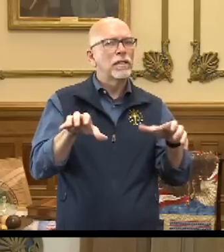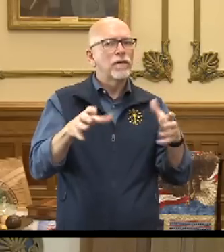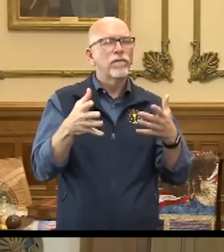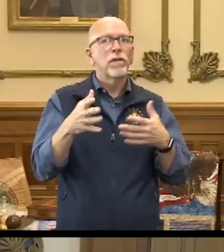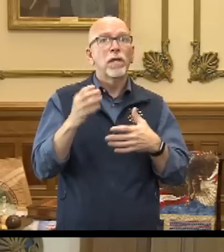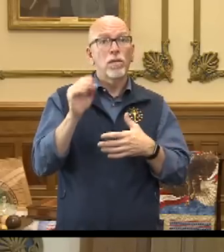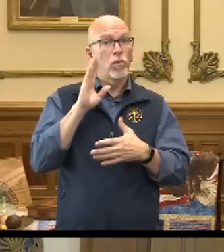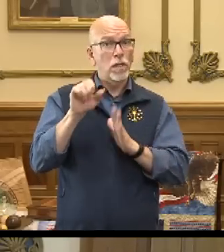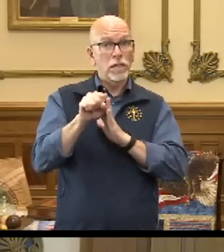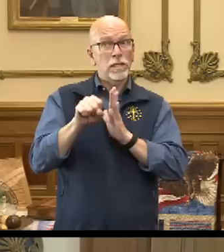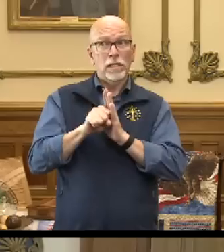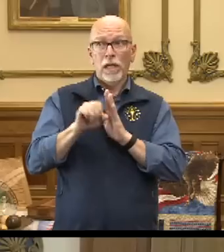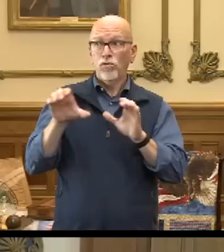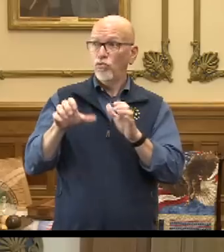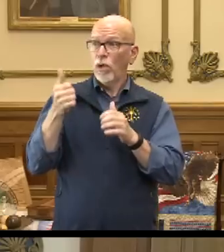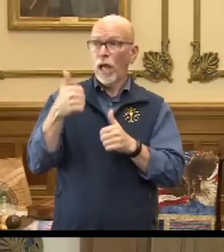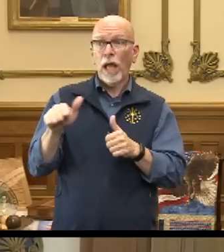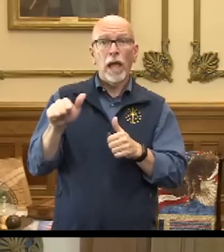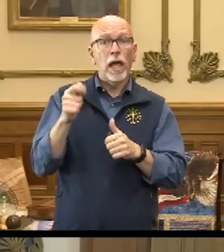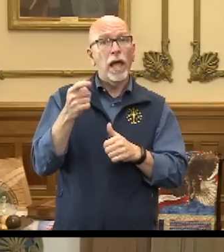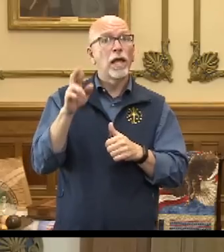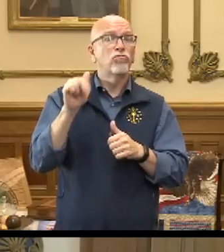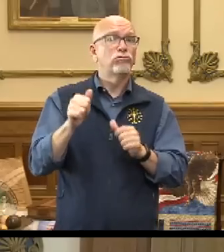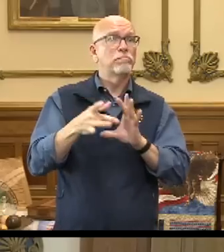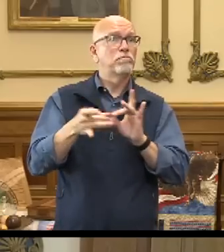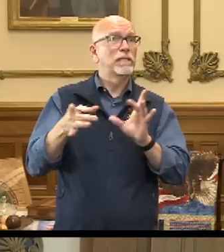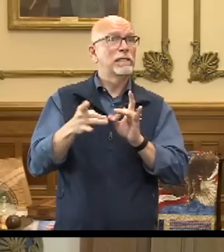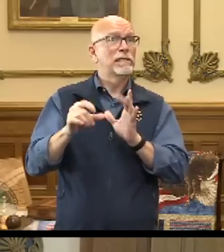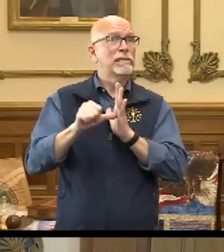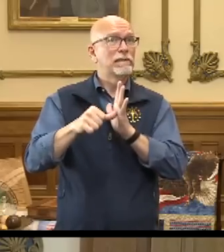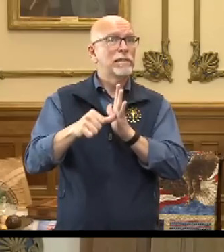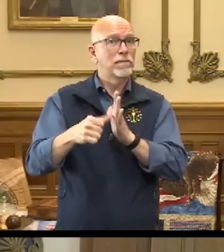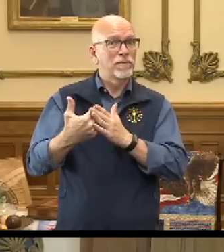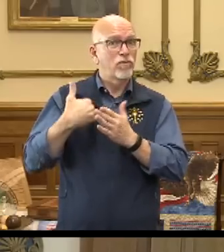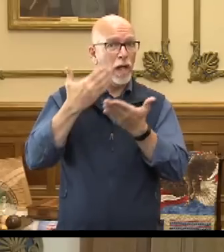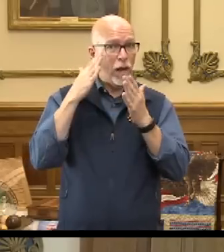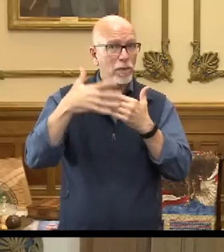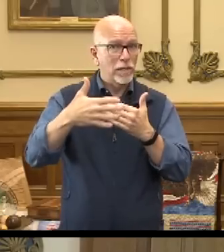And will the state be doing any extra messaging leading up to Halloween?